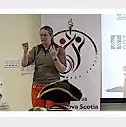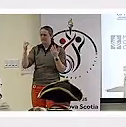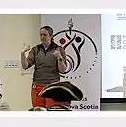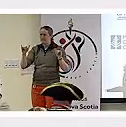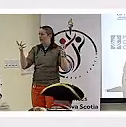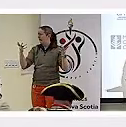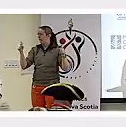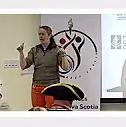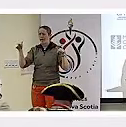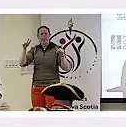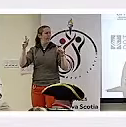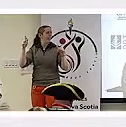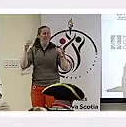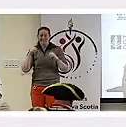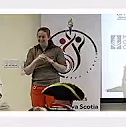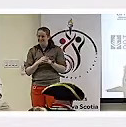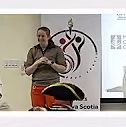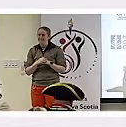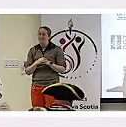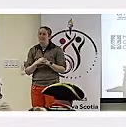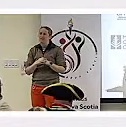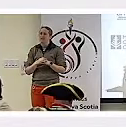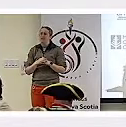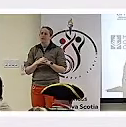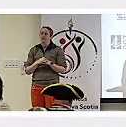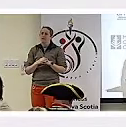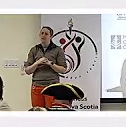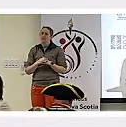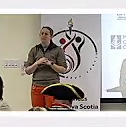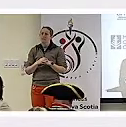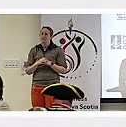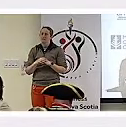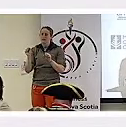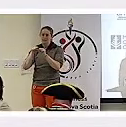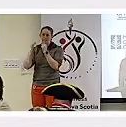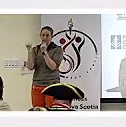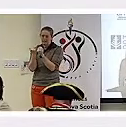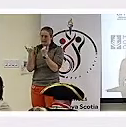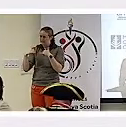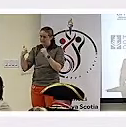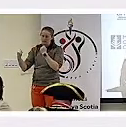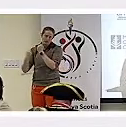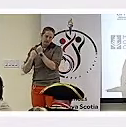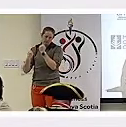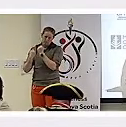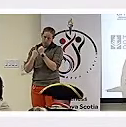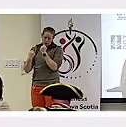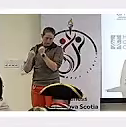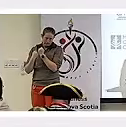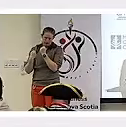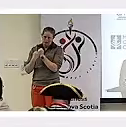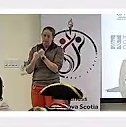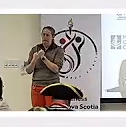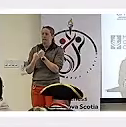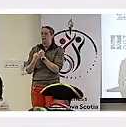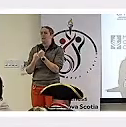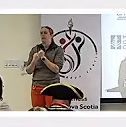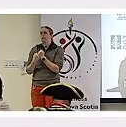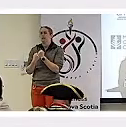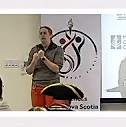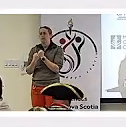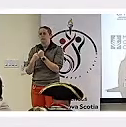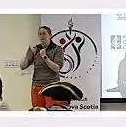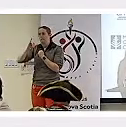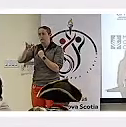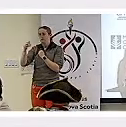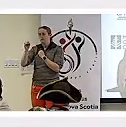speak. And the Tetra Society continues to support us, if not on the committee, but through the work that they do. Through